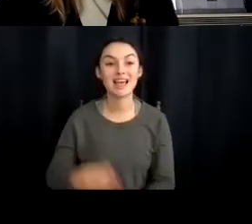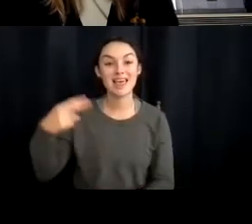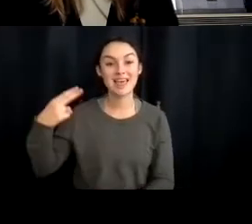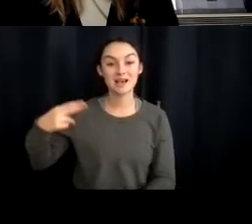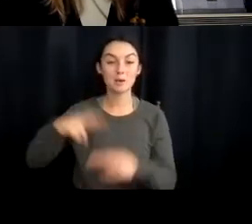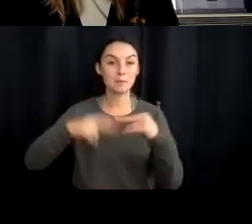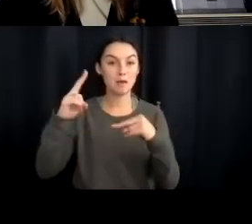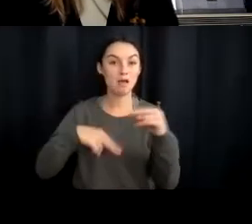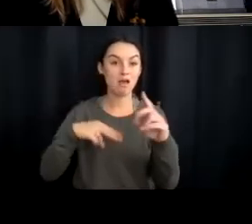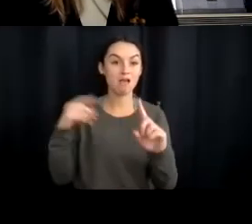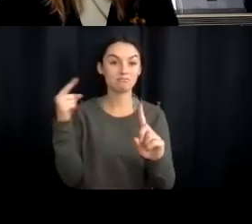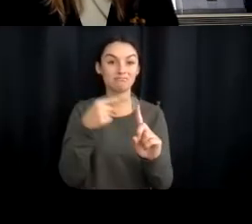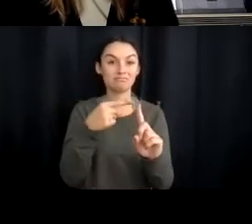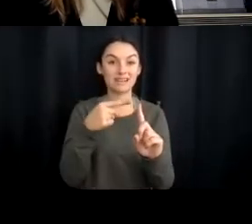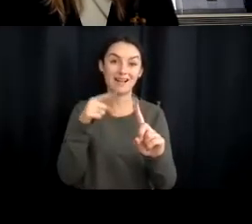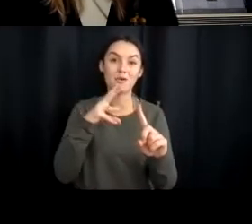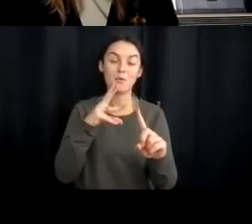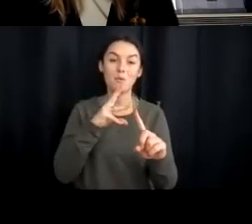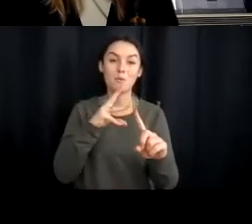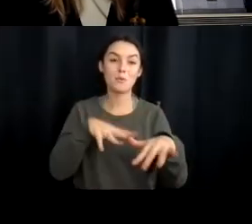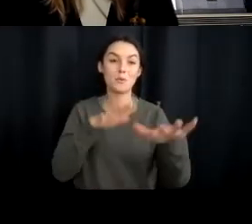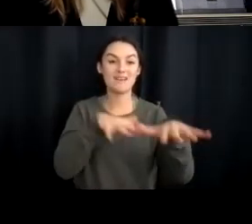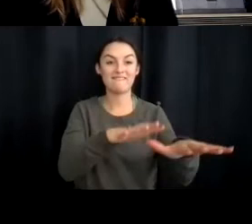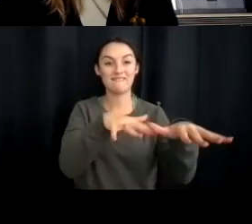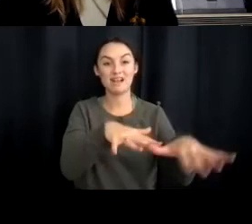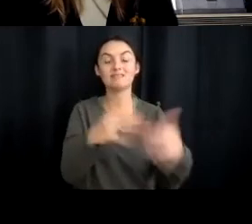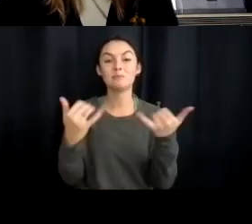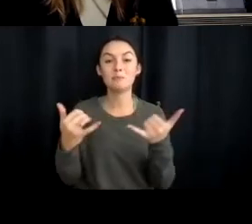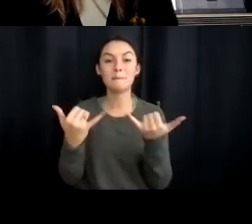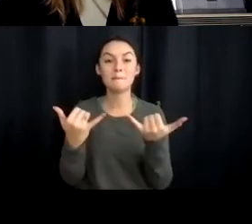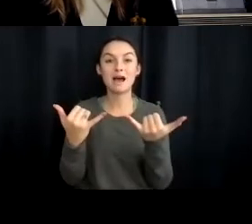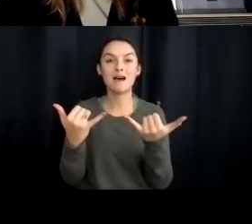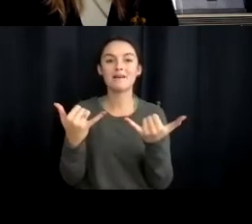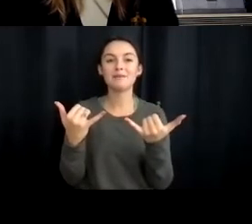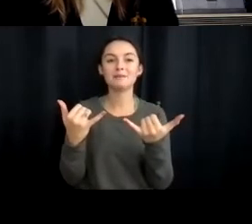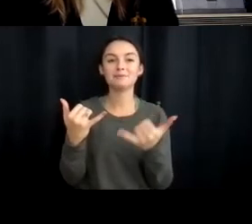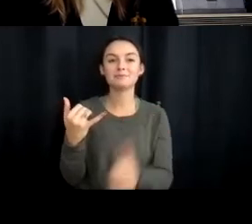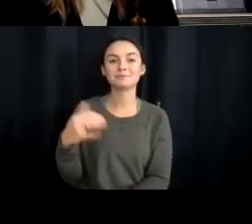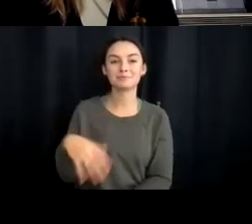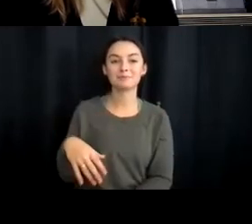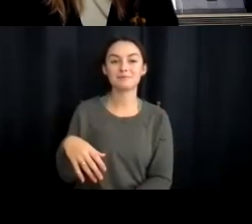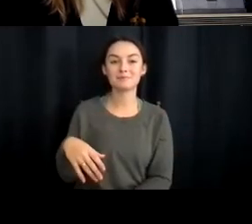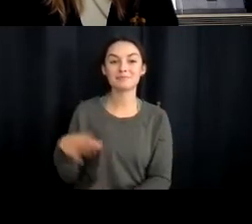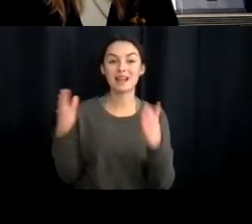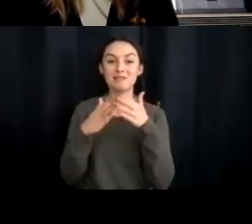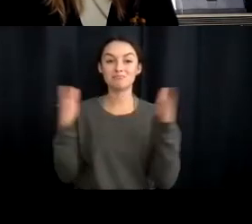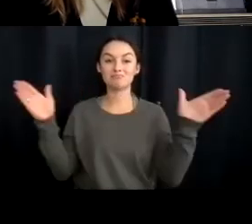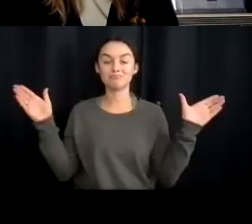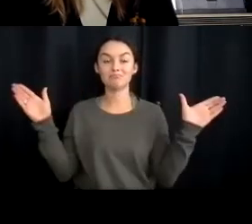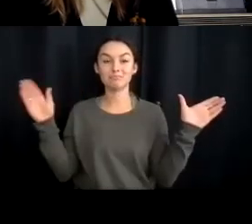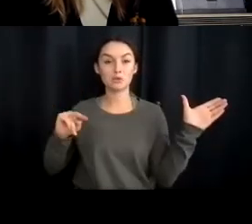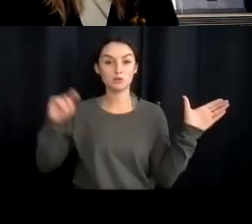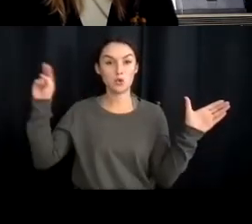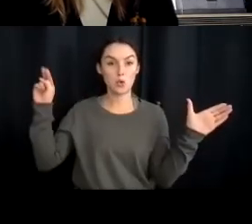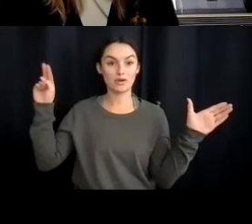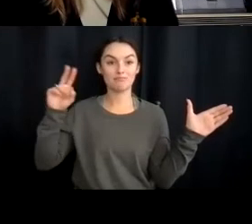original west-facing capitals. The current capitol opens north to an array of malls and government buildings modeled after